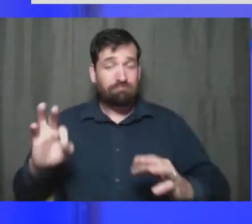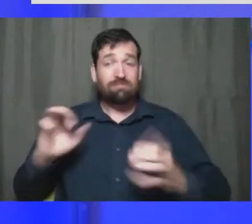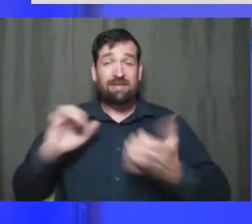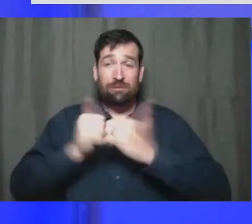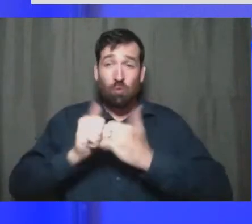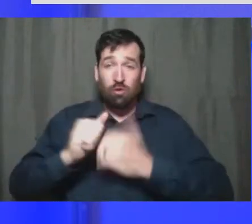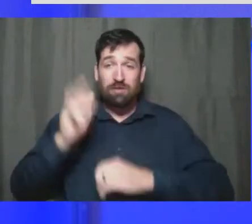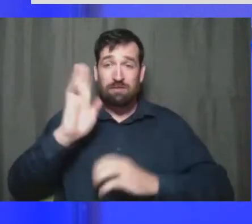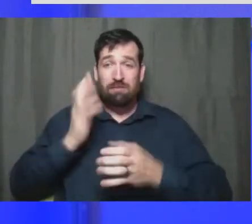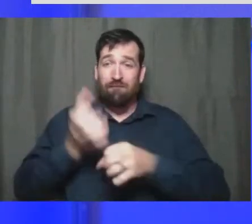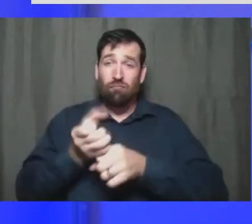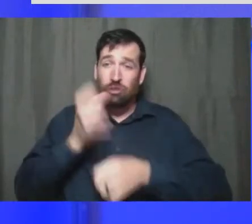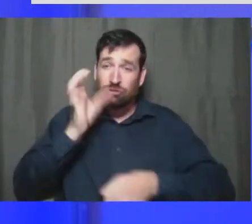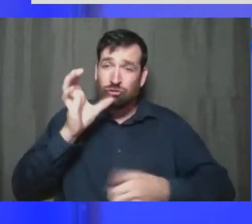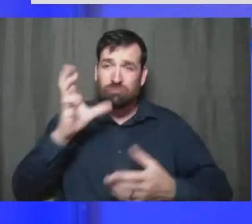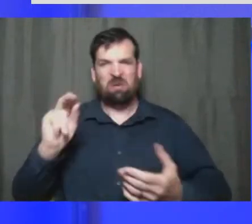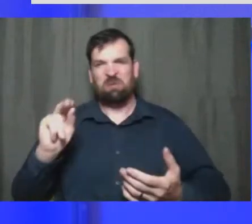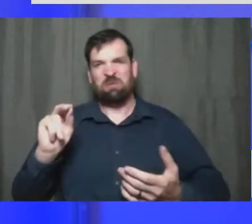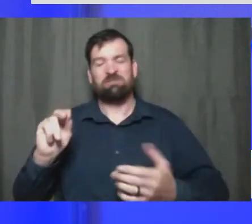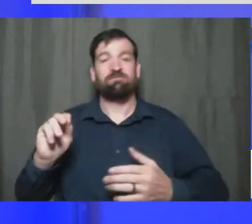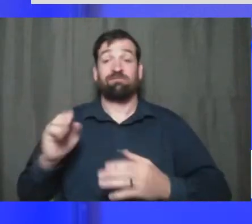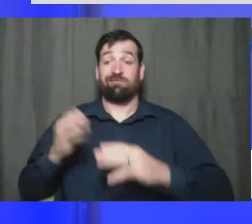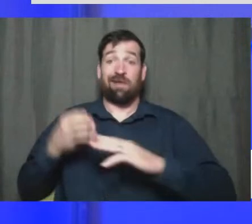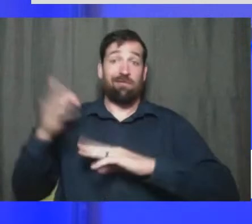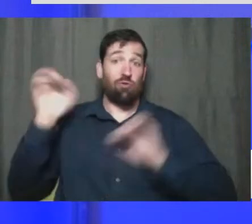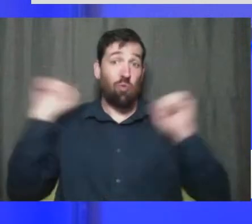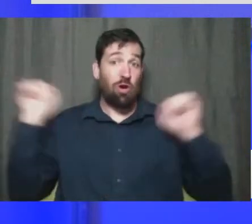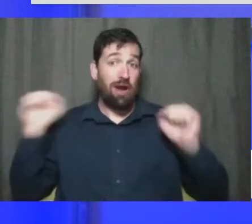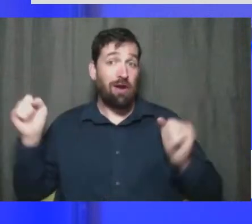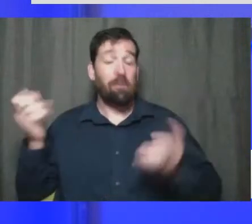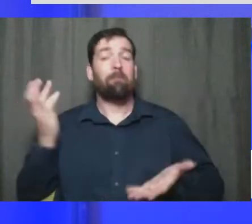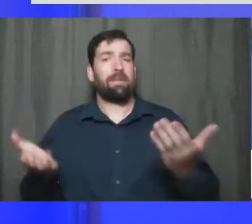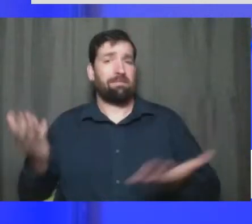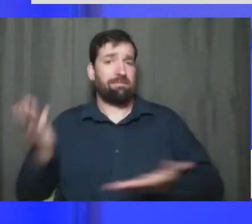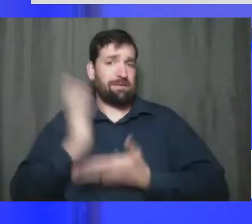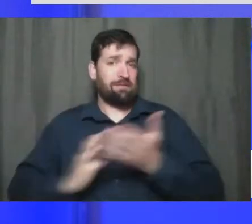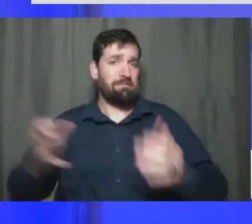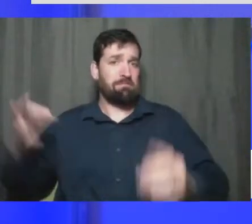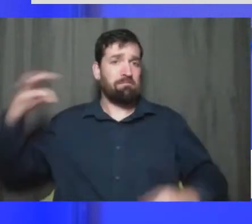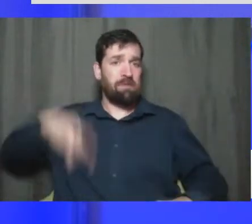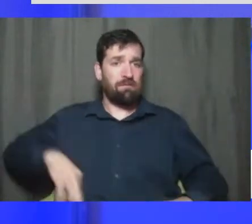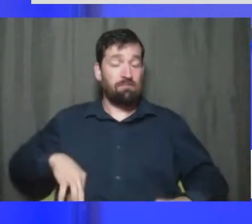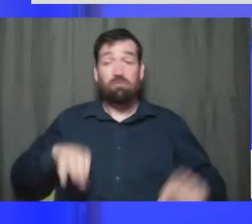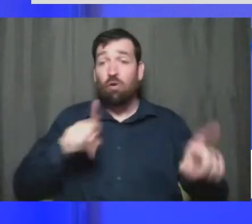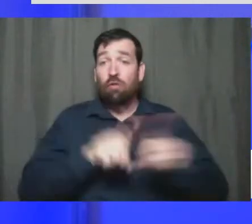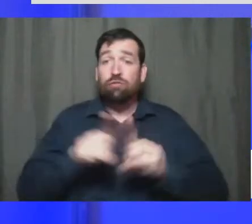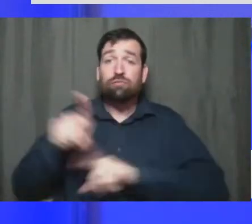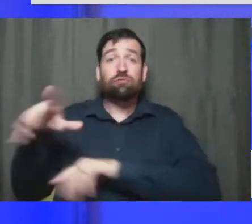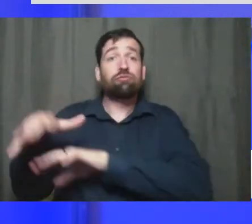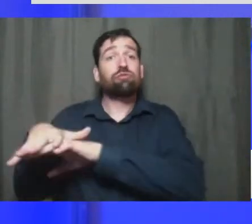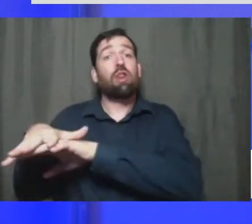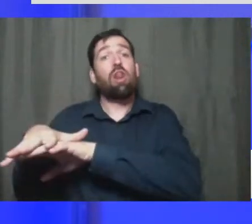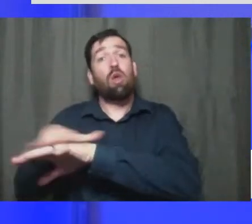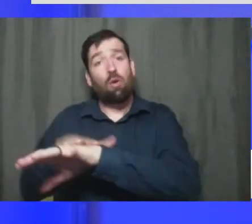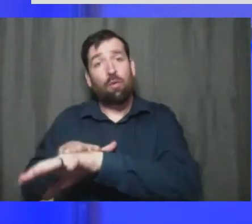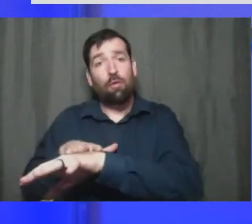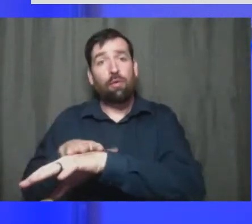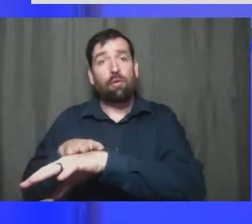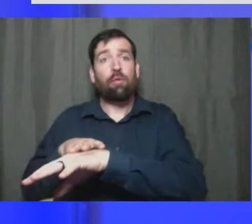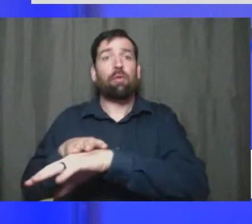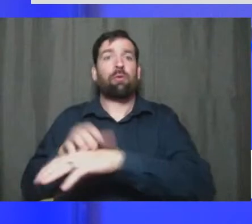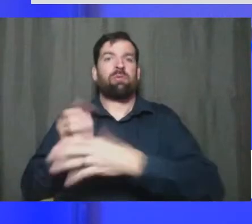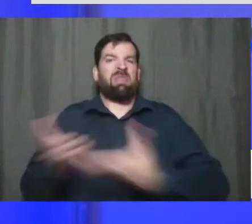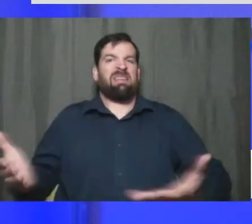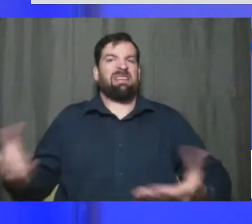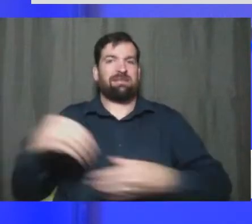know, although drinking beer after a workout may offer a few benefits. It can also slow down the number of things in your body,